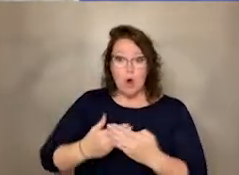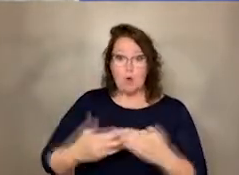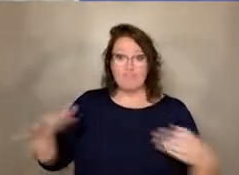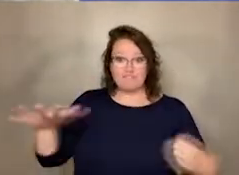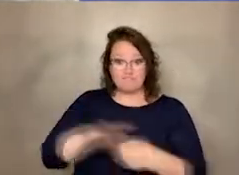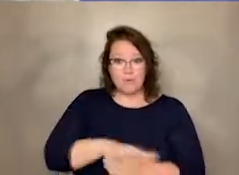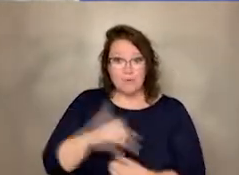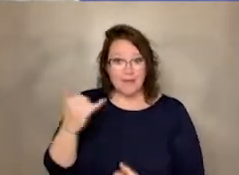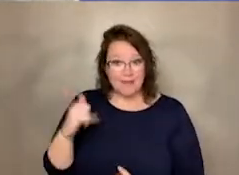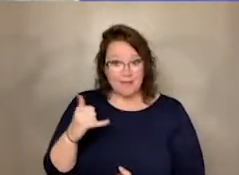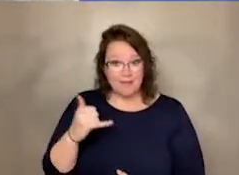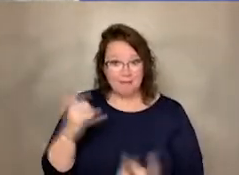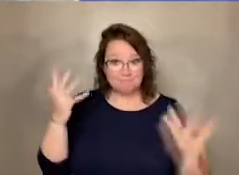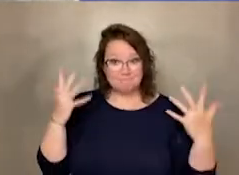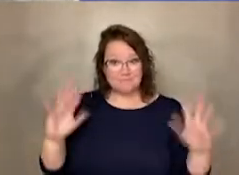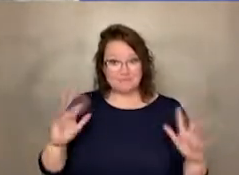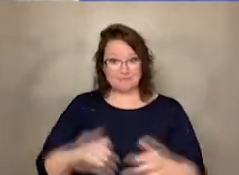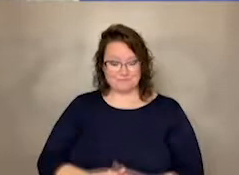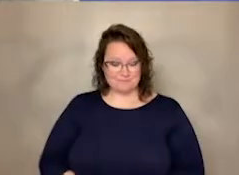yellow.